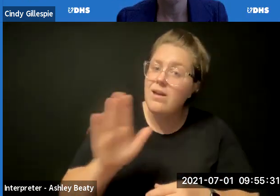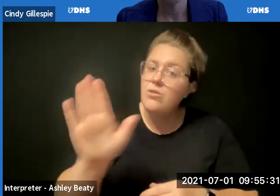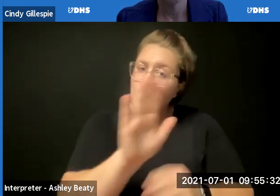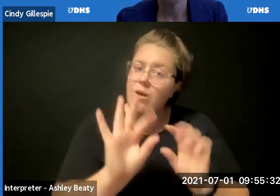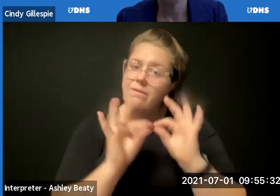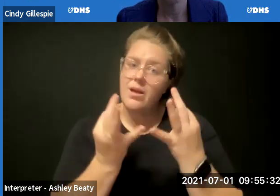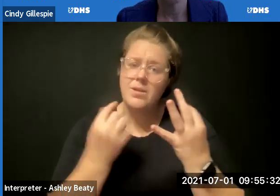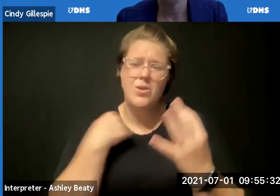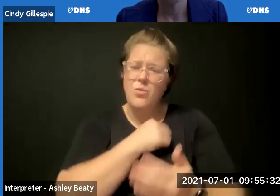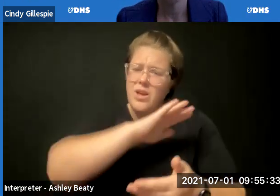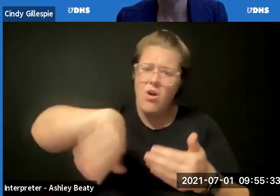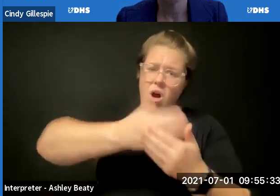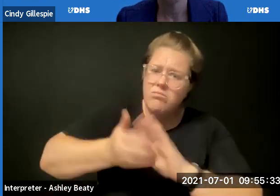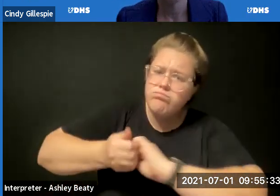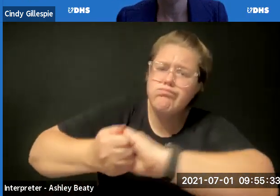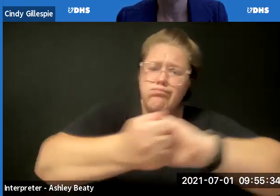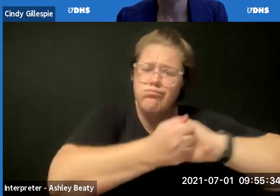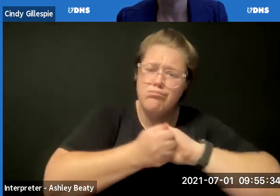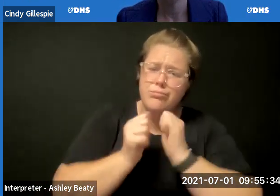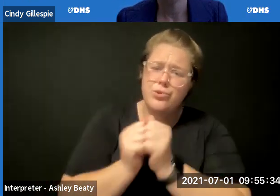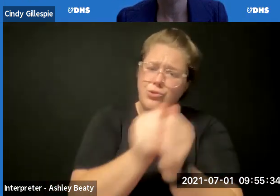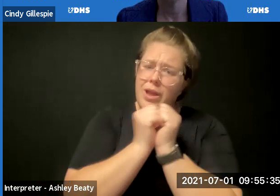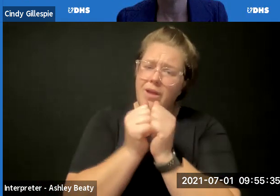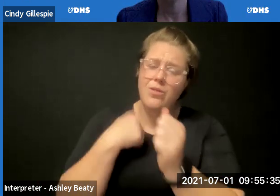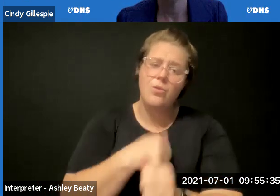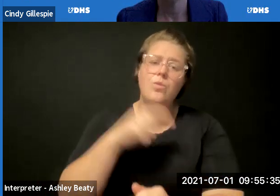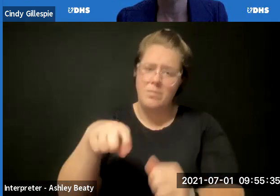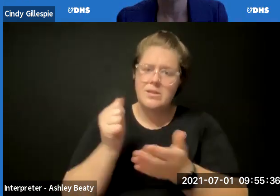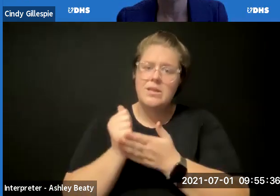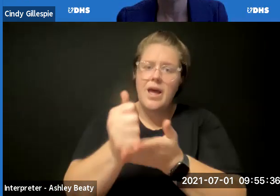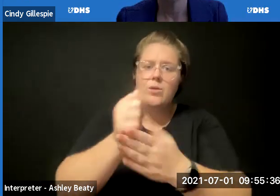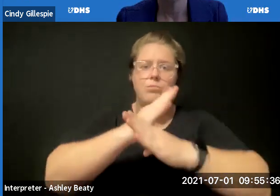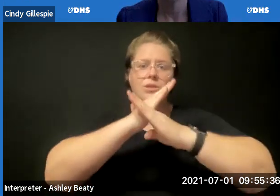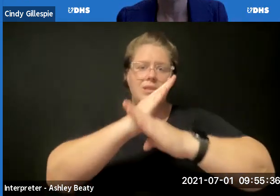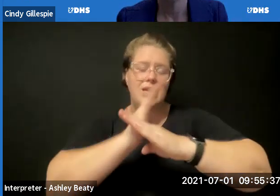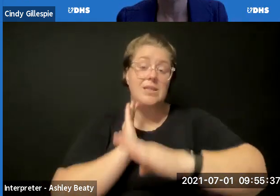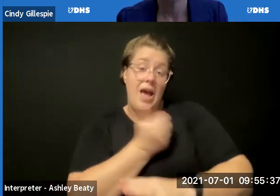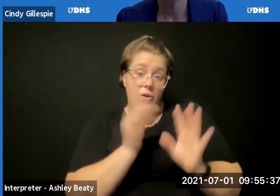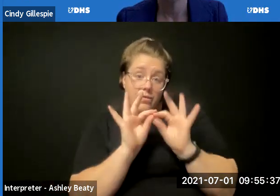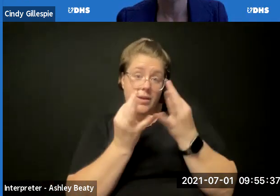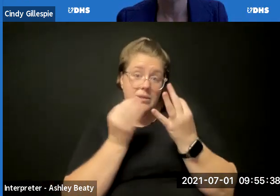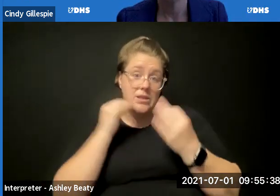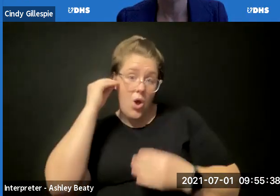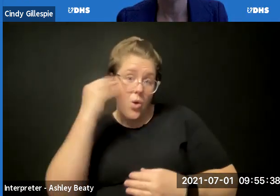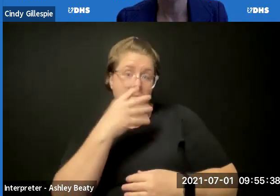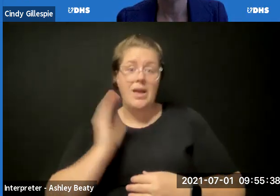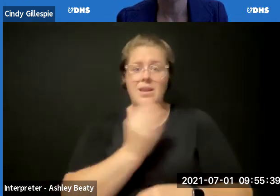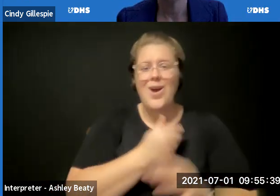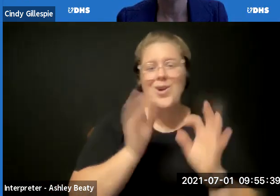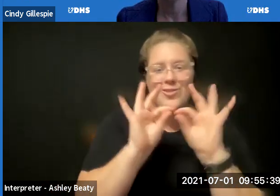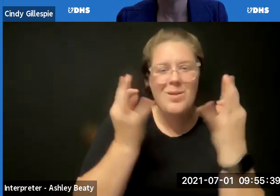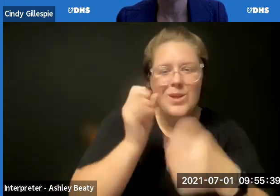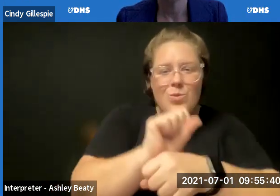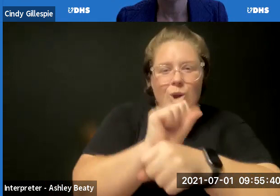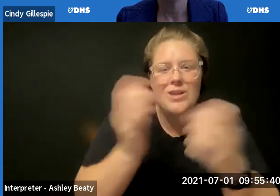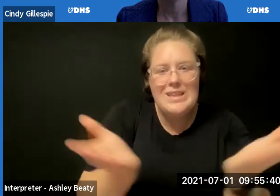this together, and we've got to do whatever we can to help protect not only our families at home, but also our families here at DHS. And